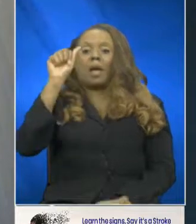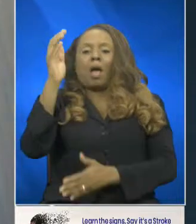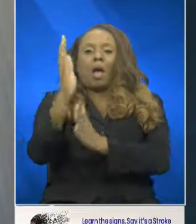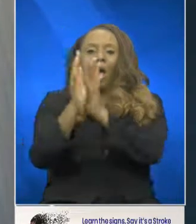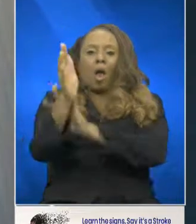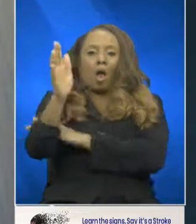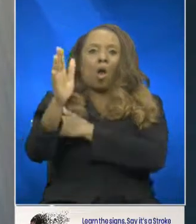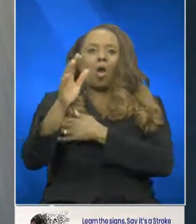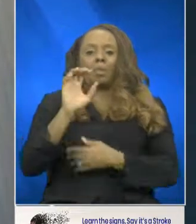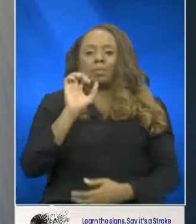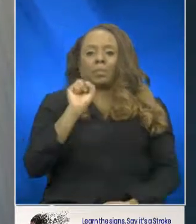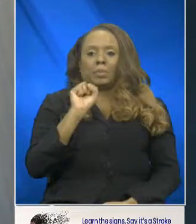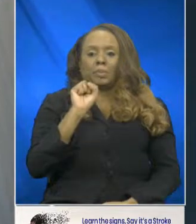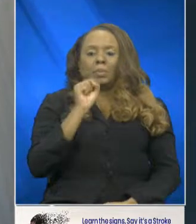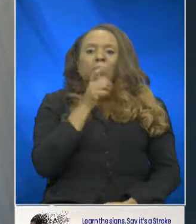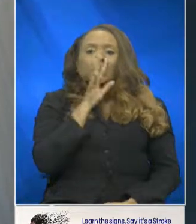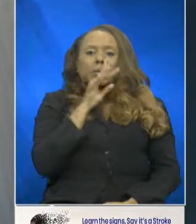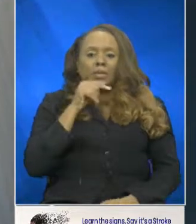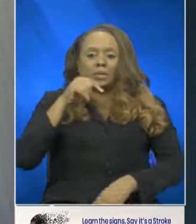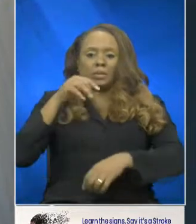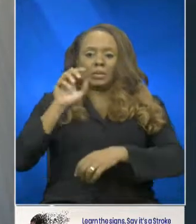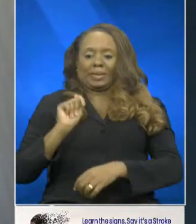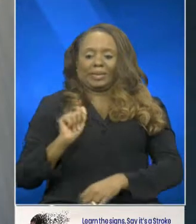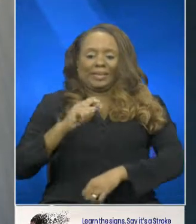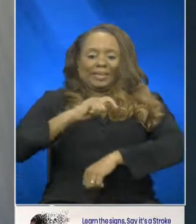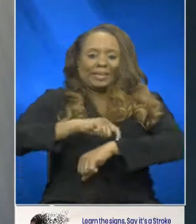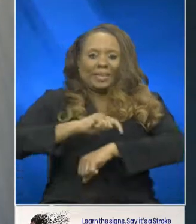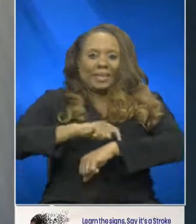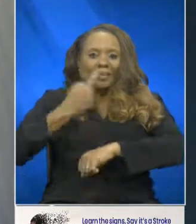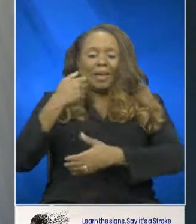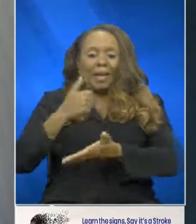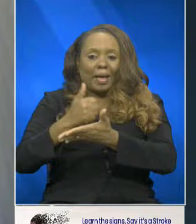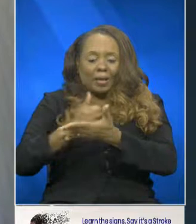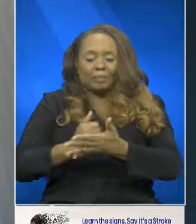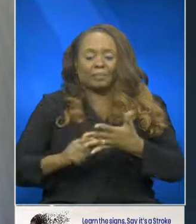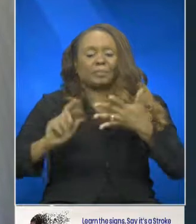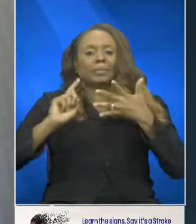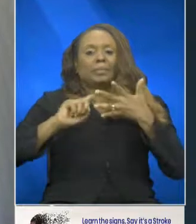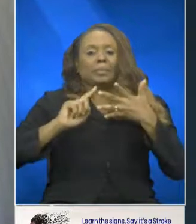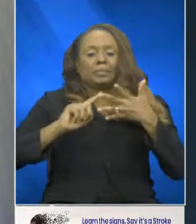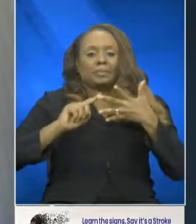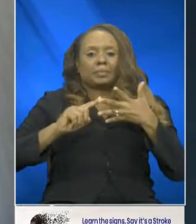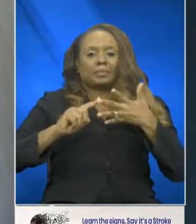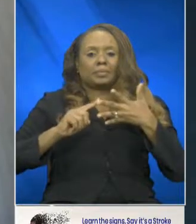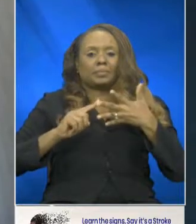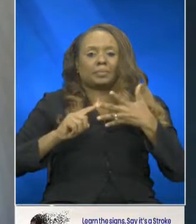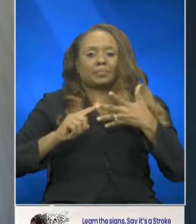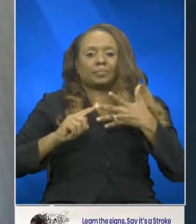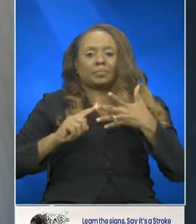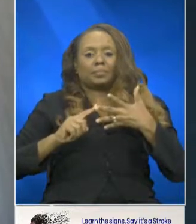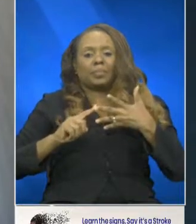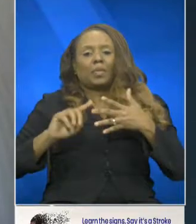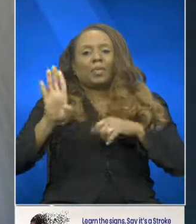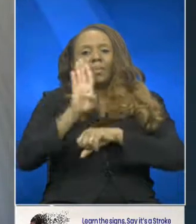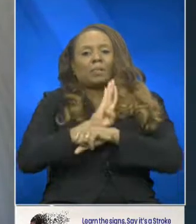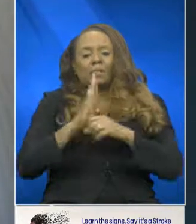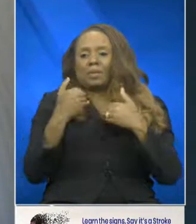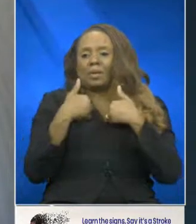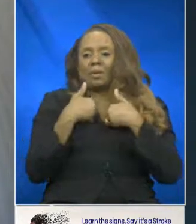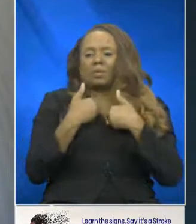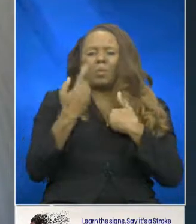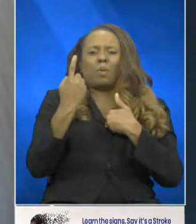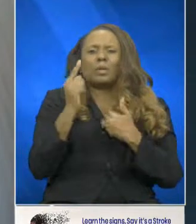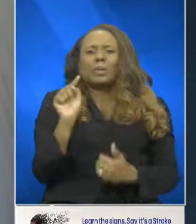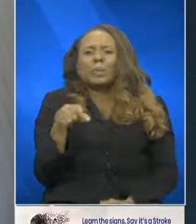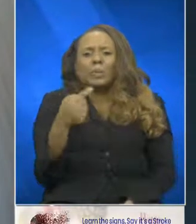time to get help. Three, Barbados has one of the only stroke units in this area of the